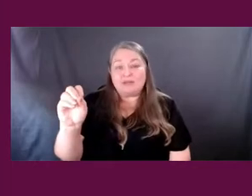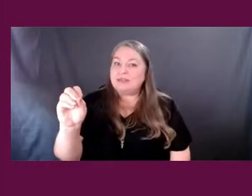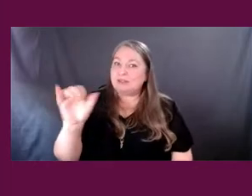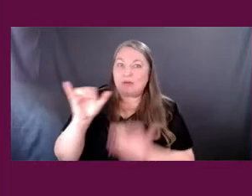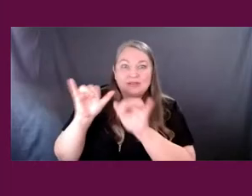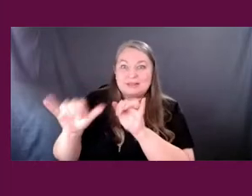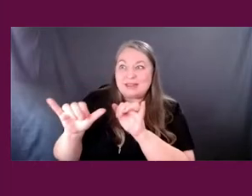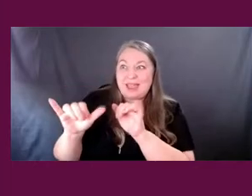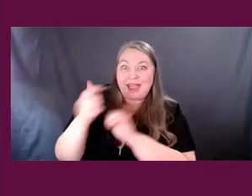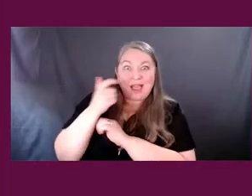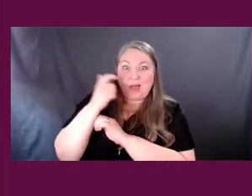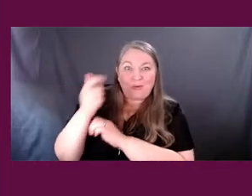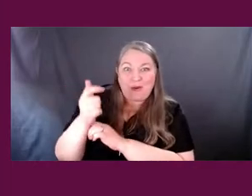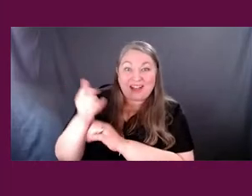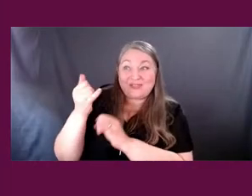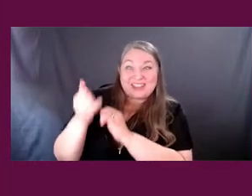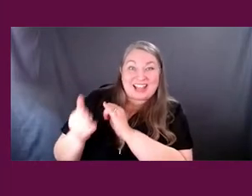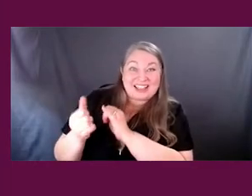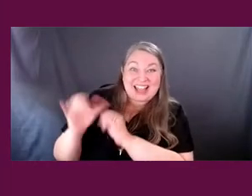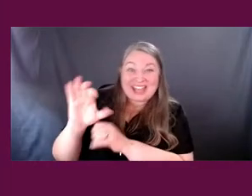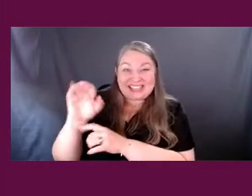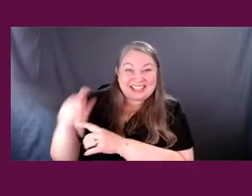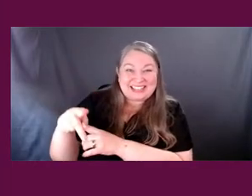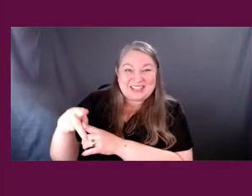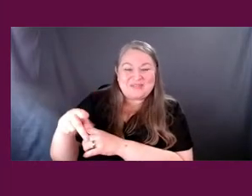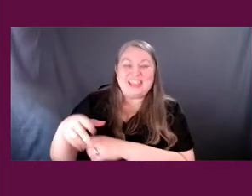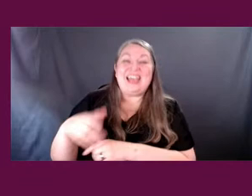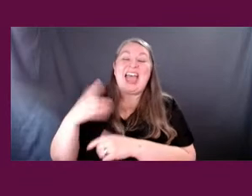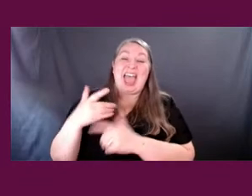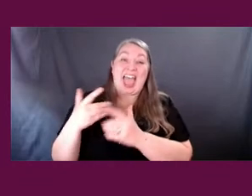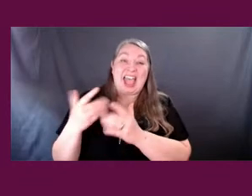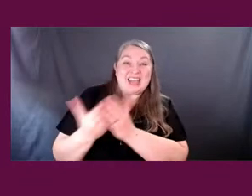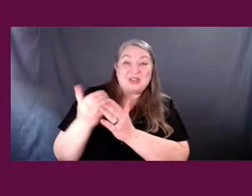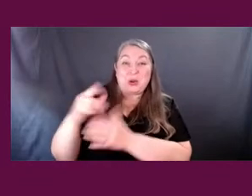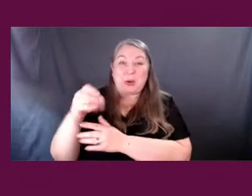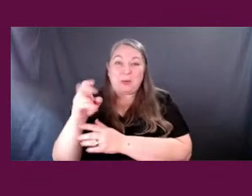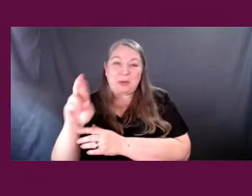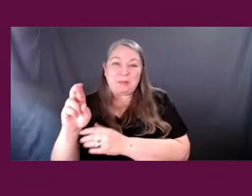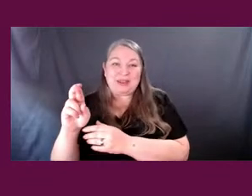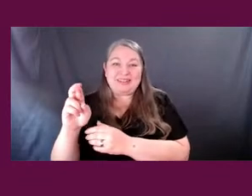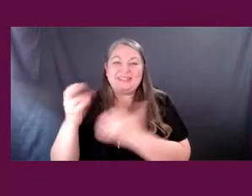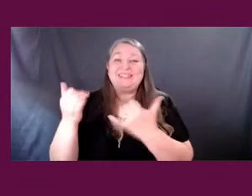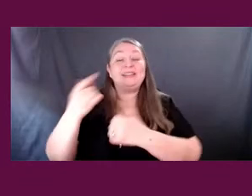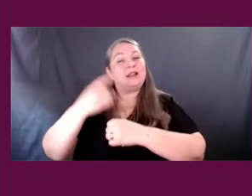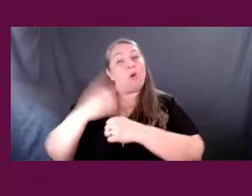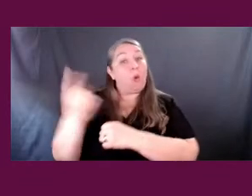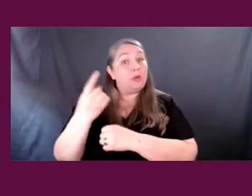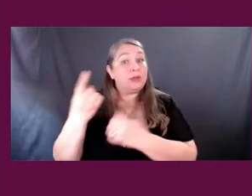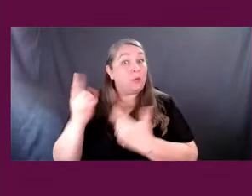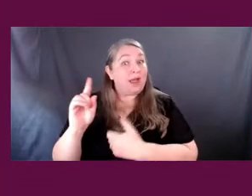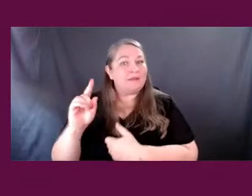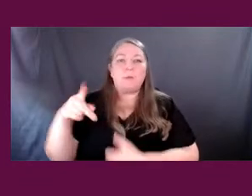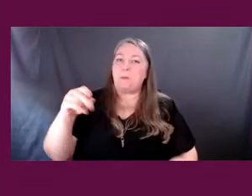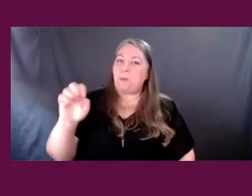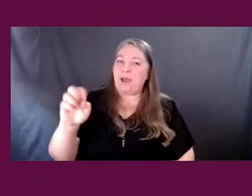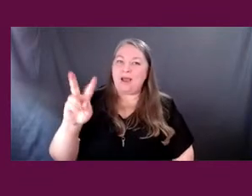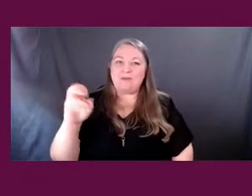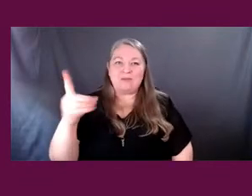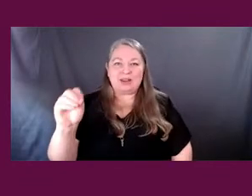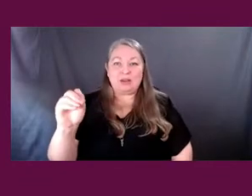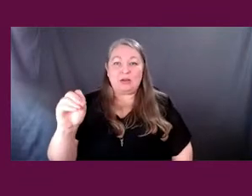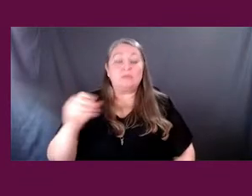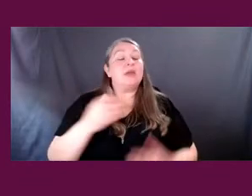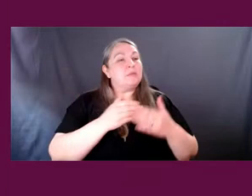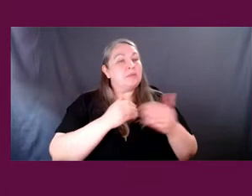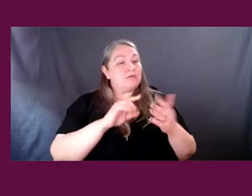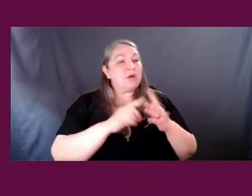for the clip and the watch show premiere today only on Prime Video. Before we get into today's programming,